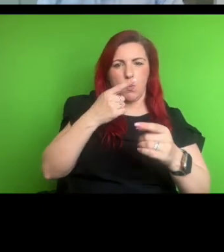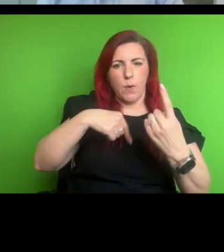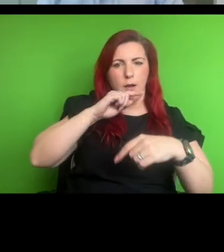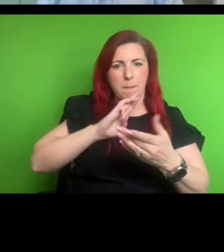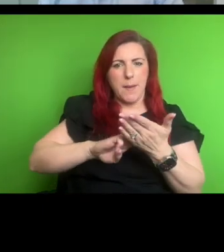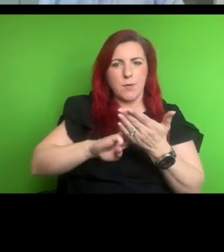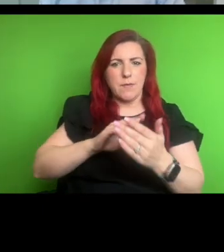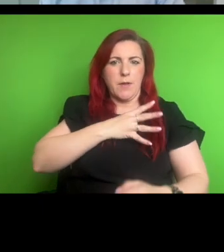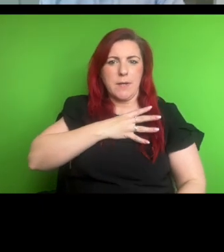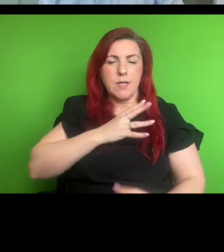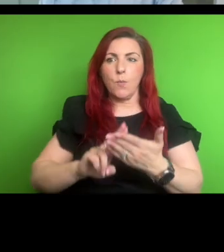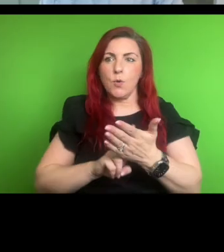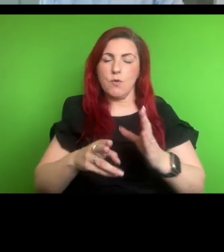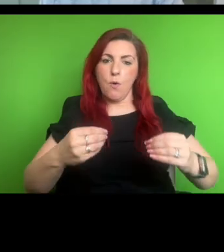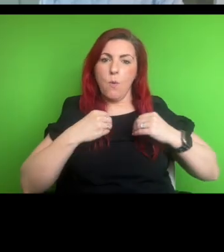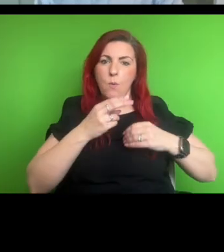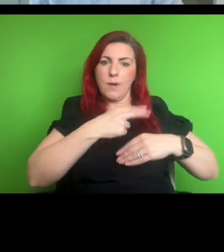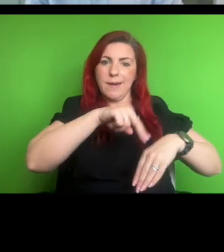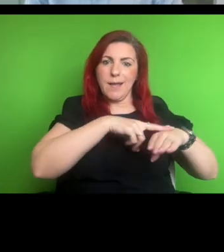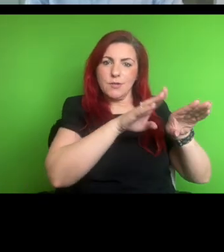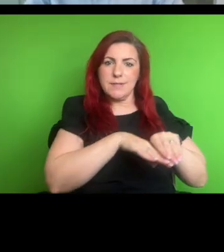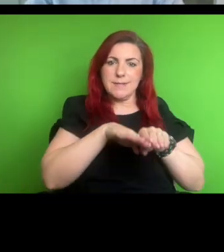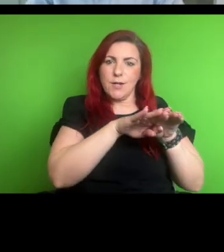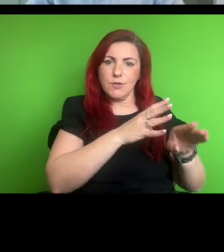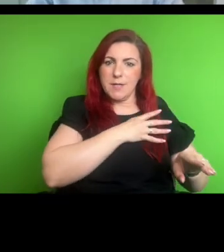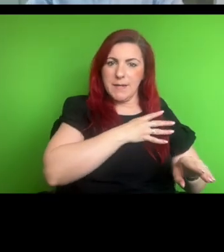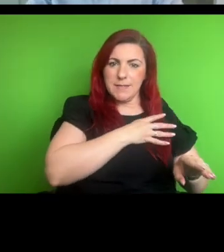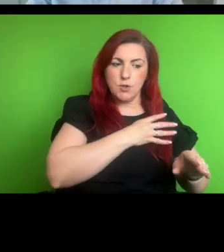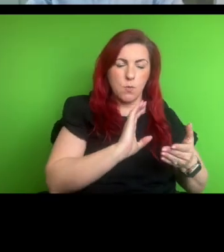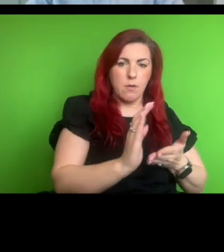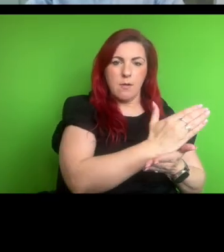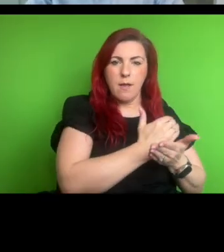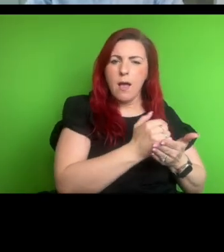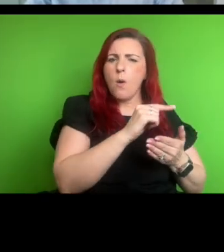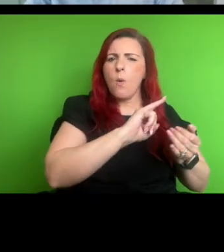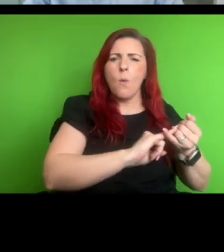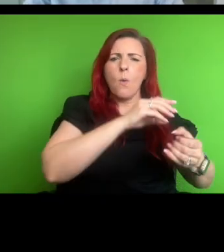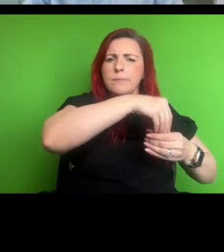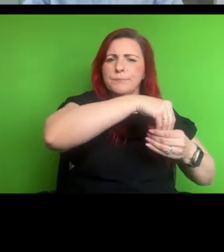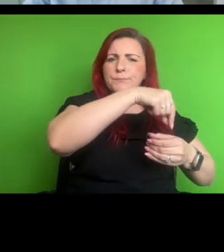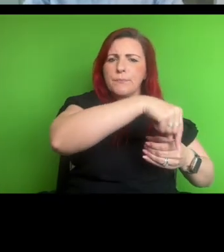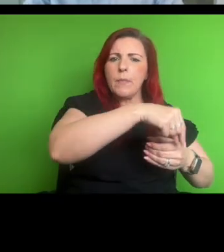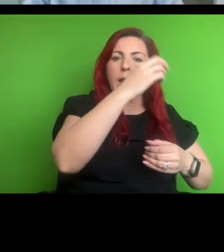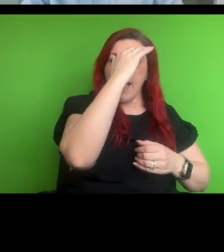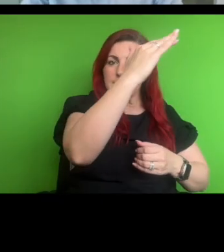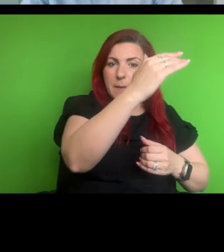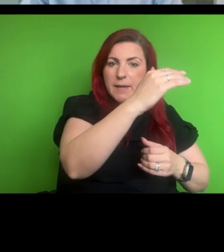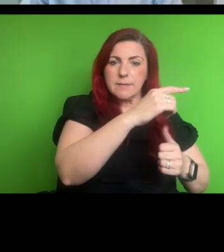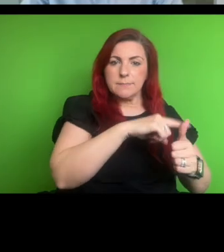National Standards Committee, which is made up of academics, the NDA,